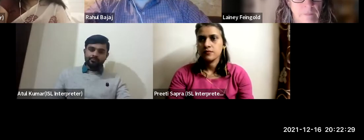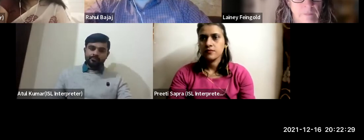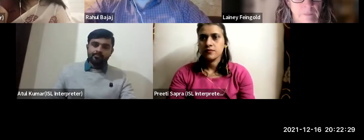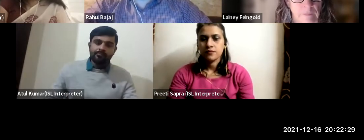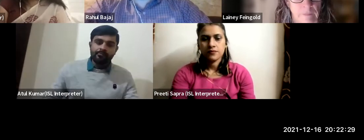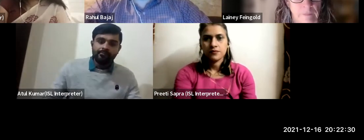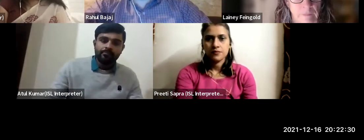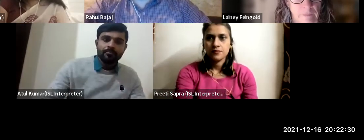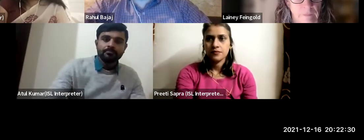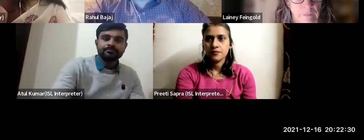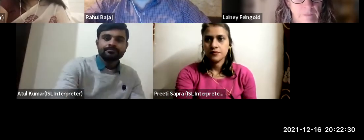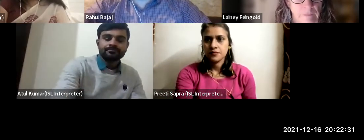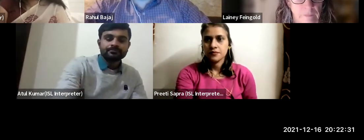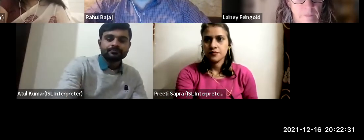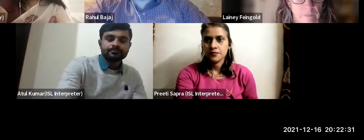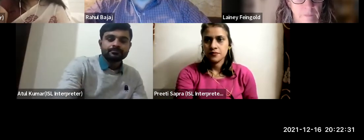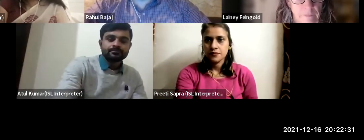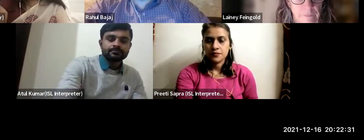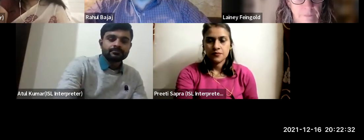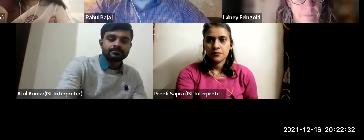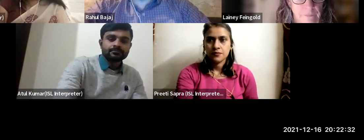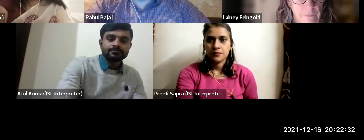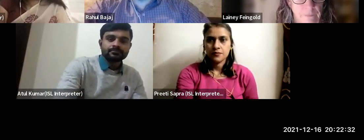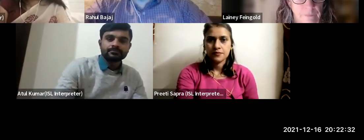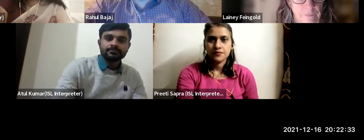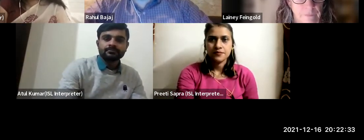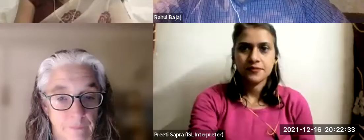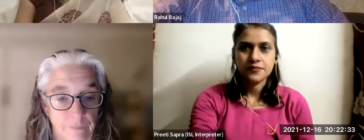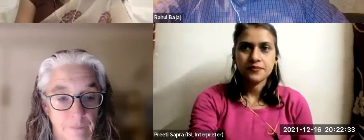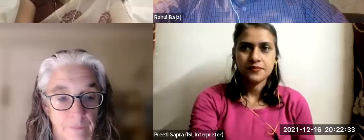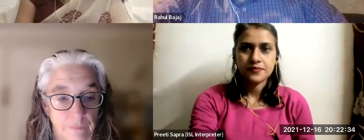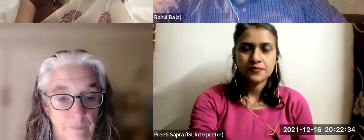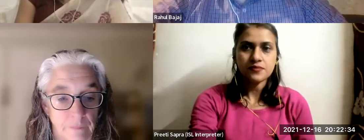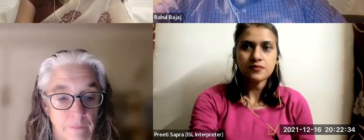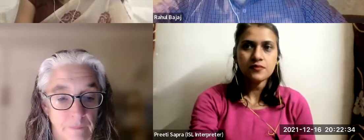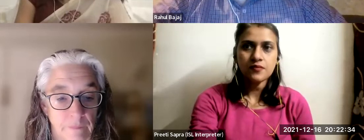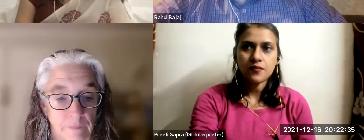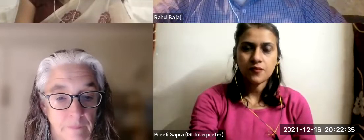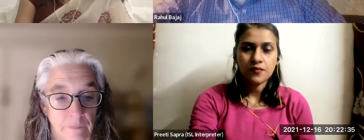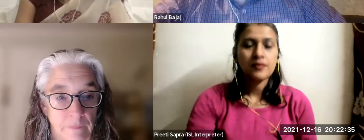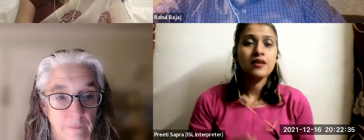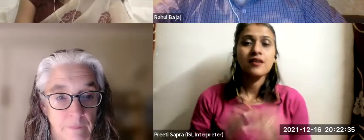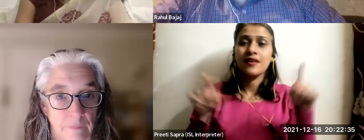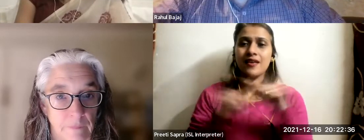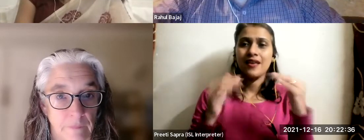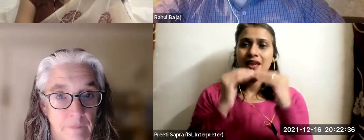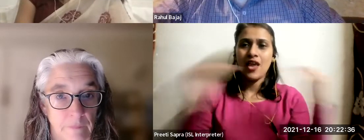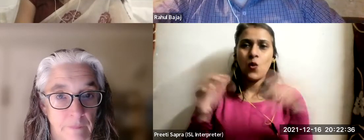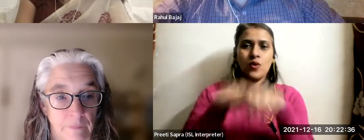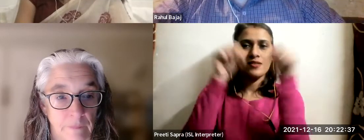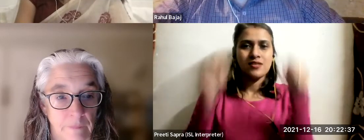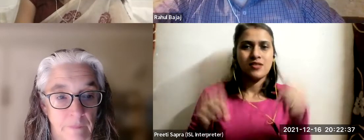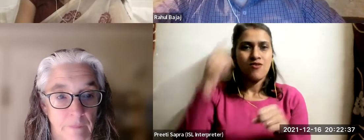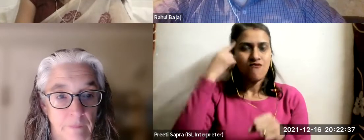you paused to consider that that in itself might be because you're not doing enough to create an accessible ecosystem for them, rather